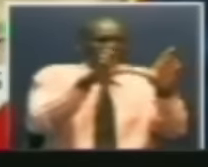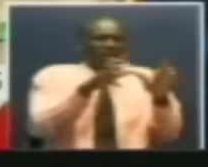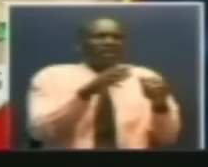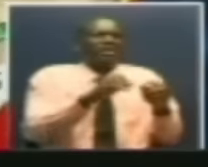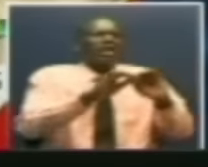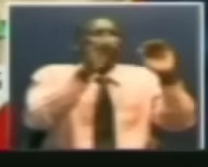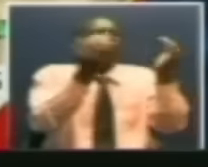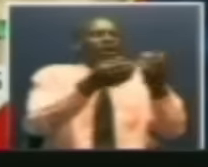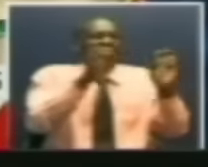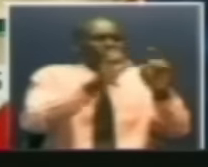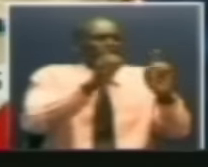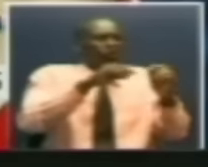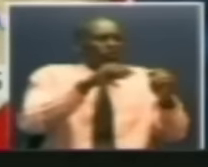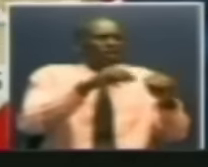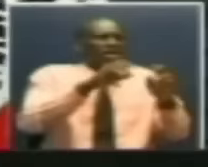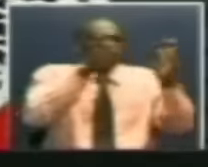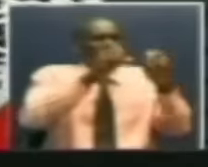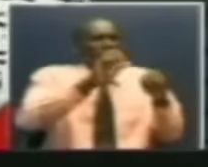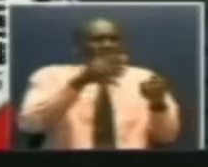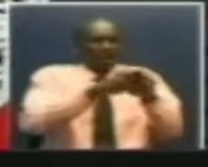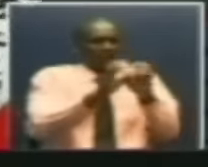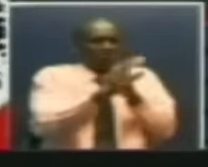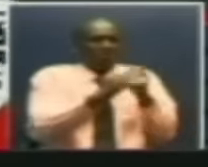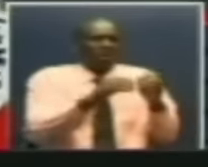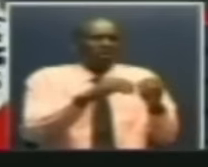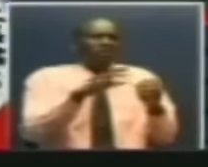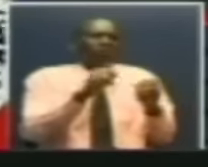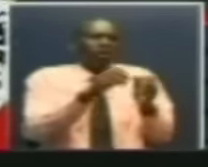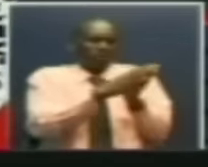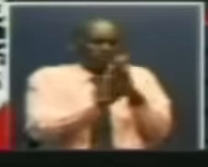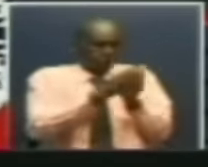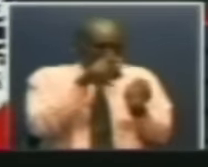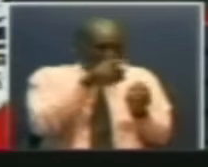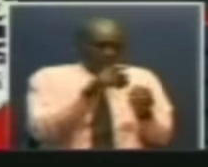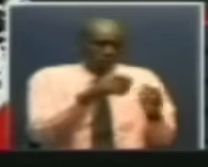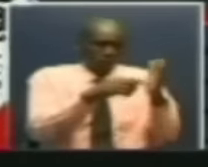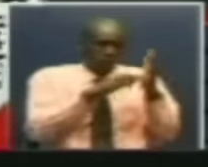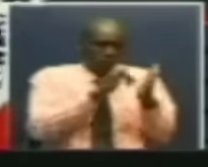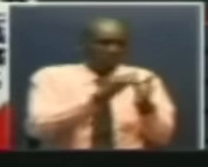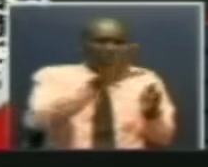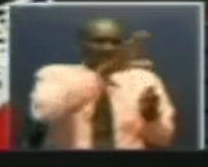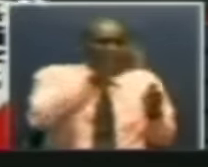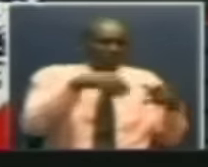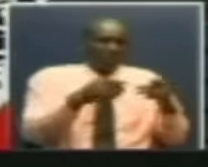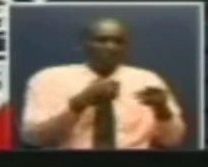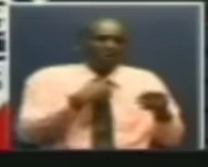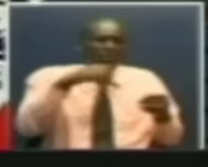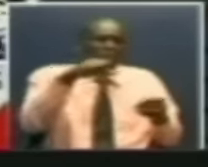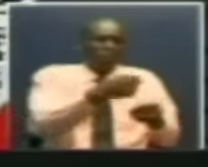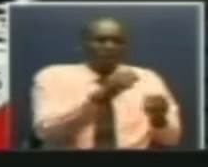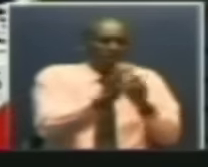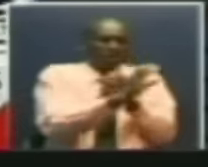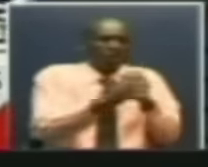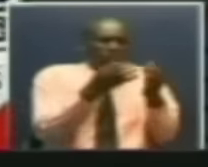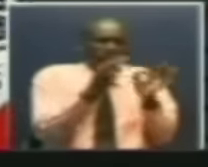affecting Kenya as a country. It's proving to be a problem, because in the story by Dennis Okari, it shows that these African nationals have been able to roam the country